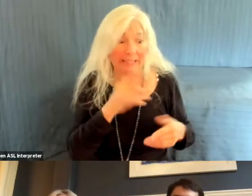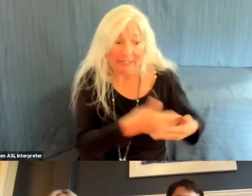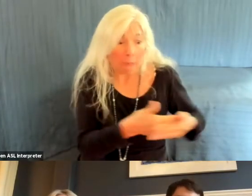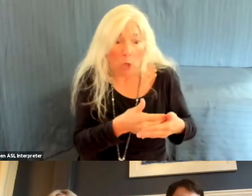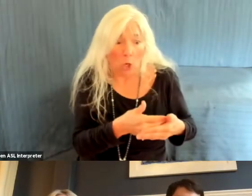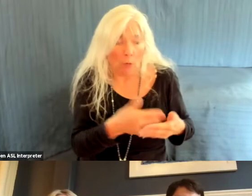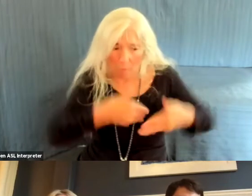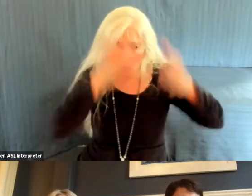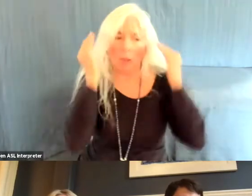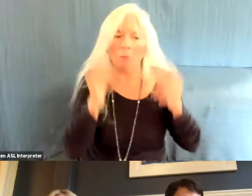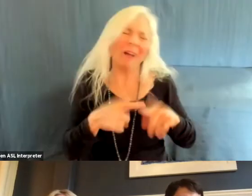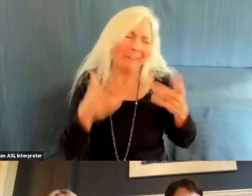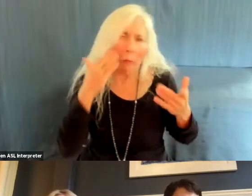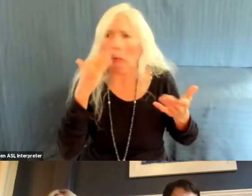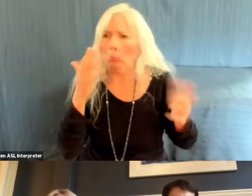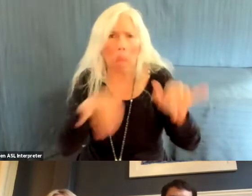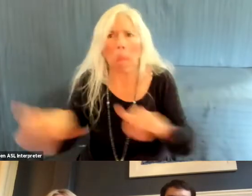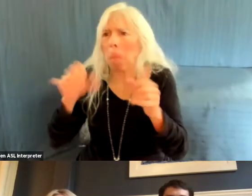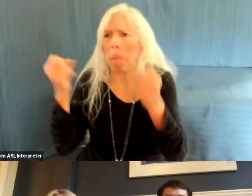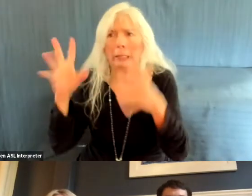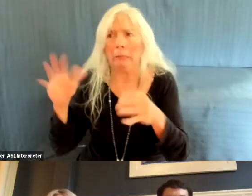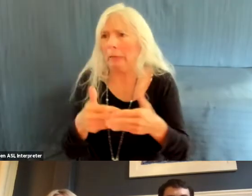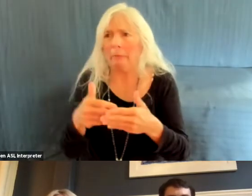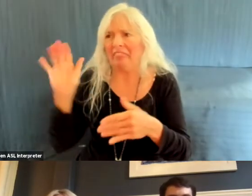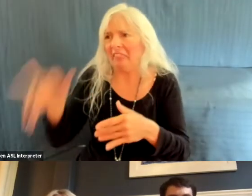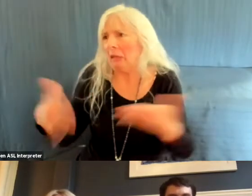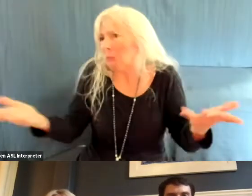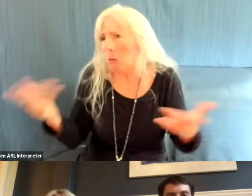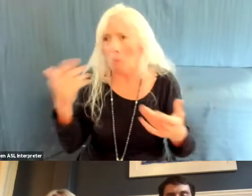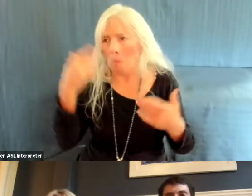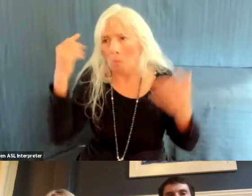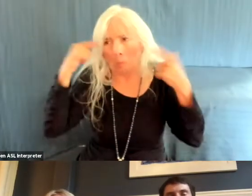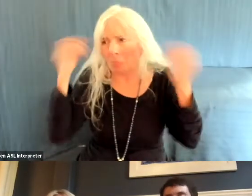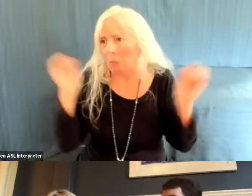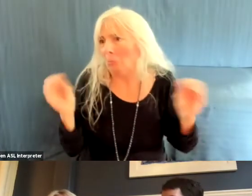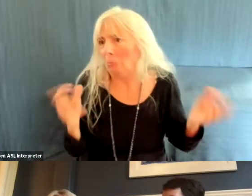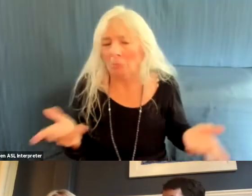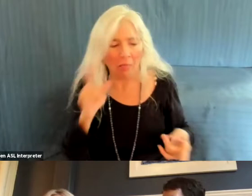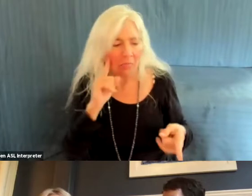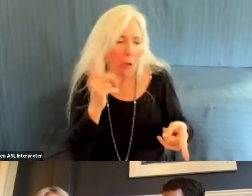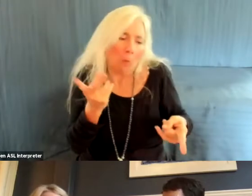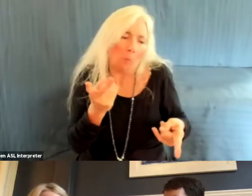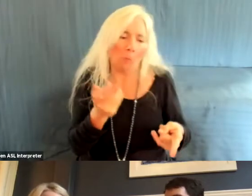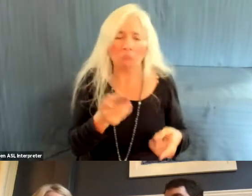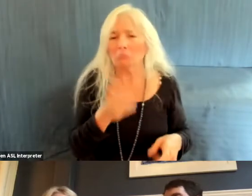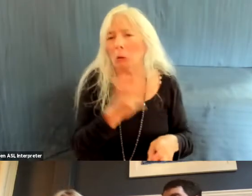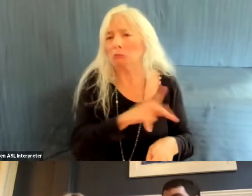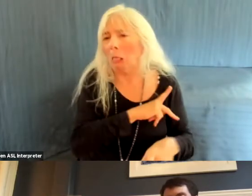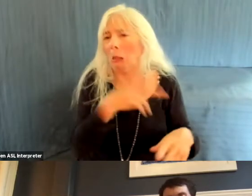that happens to a lot of babies. So we weren't sure, it's hard to tell again. We thought he was just hard.